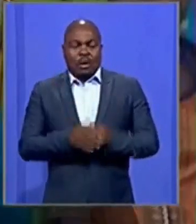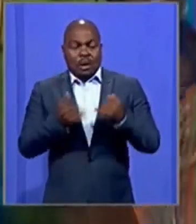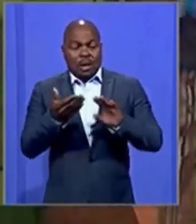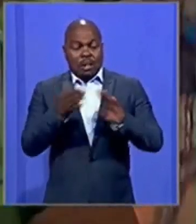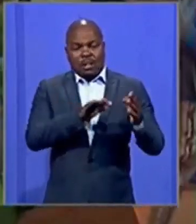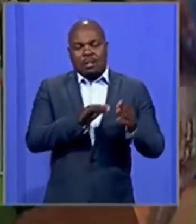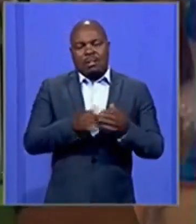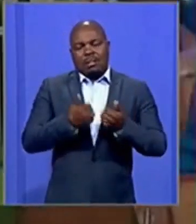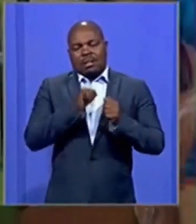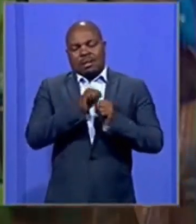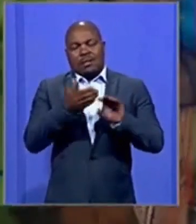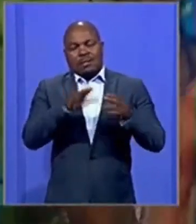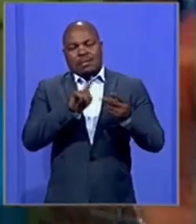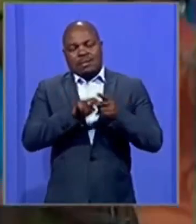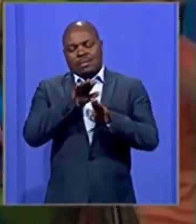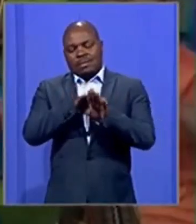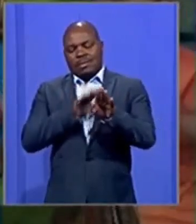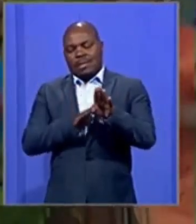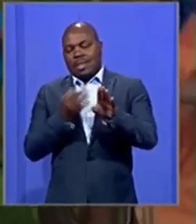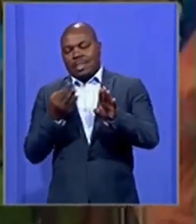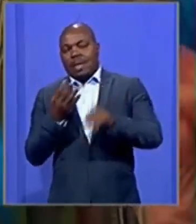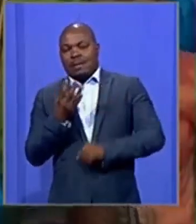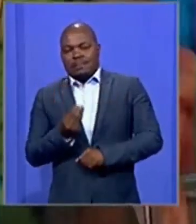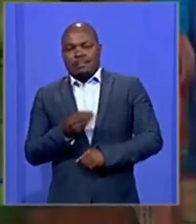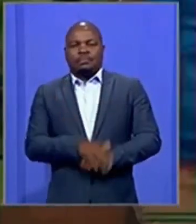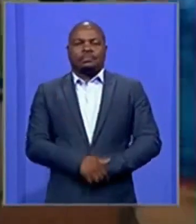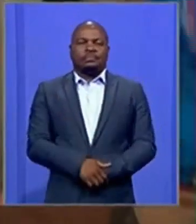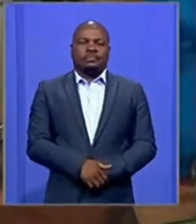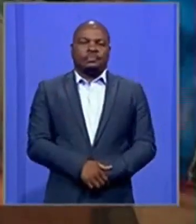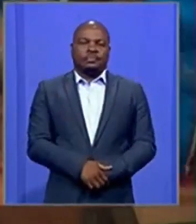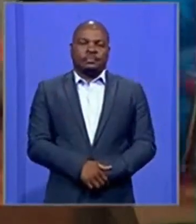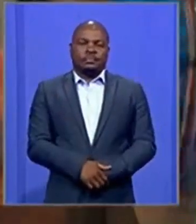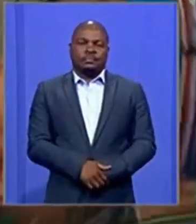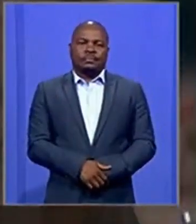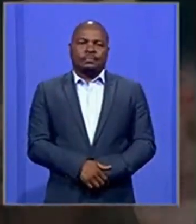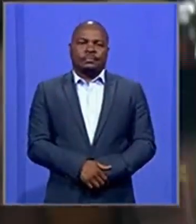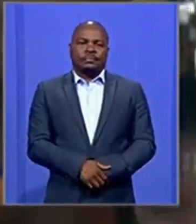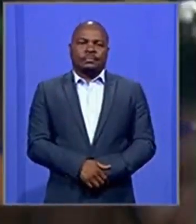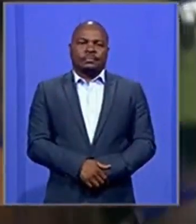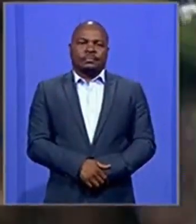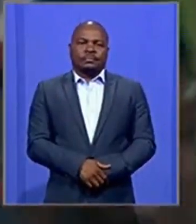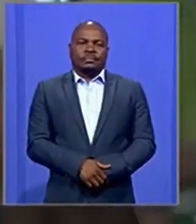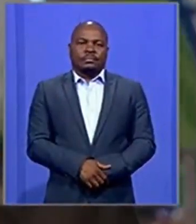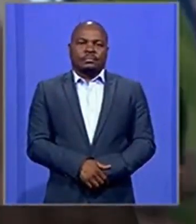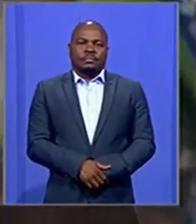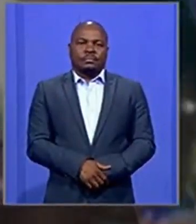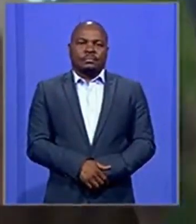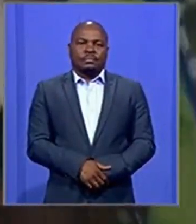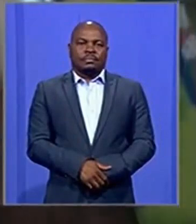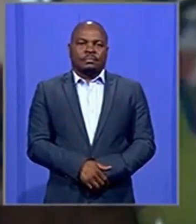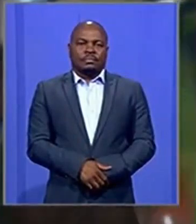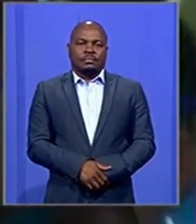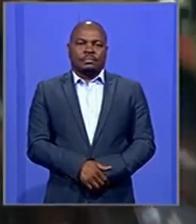wa gagwe le bo monnawe ba le bararo. Ke lebogile botlhogolo wa dikgang tsa SABC Johannesburg.